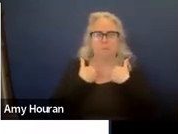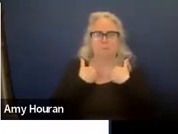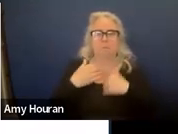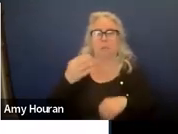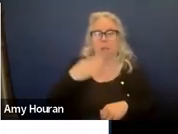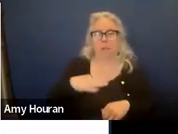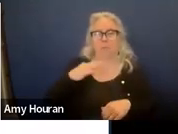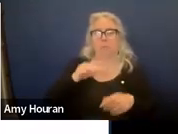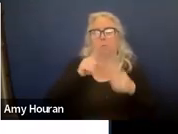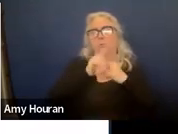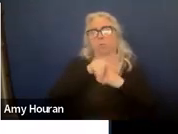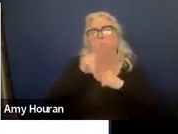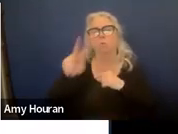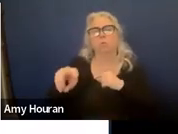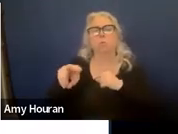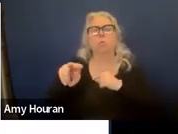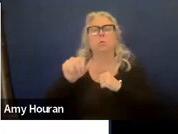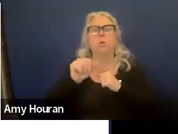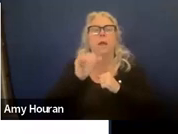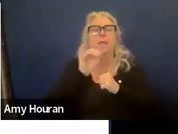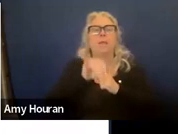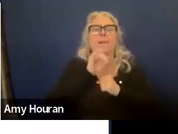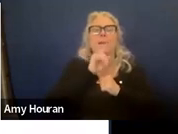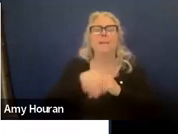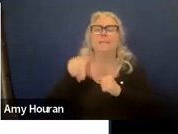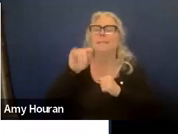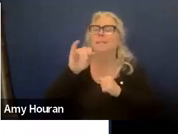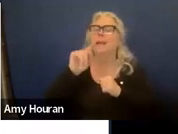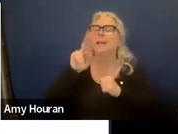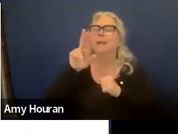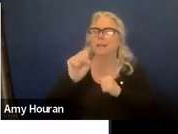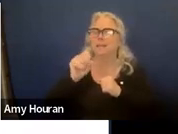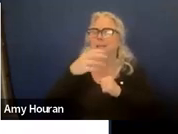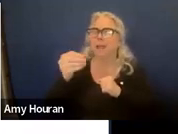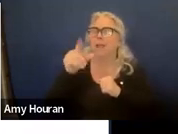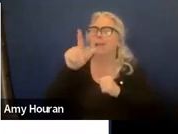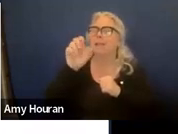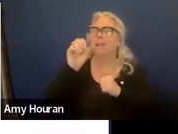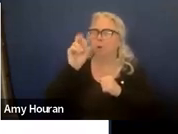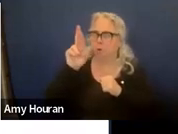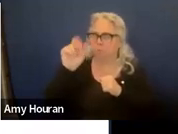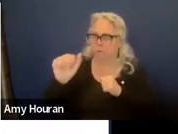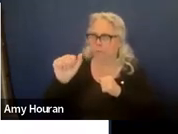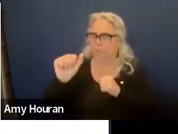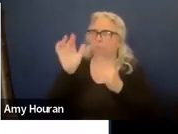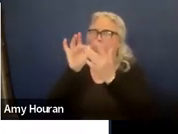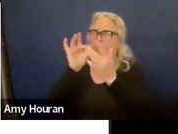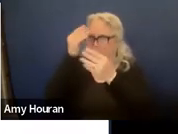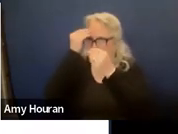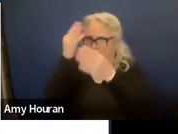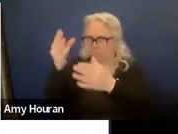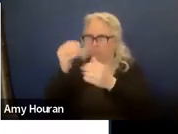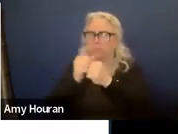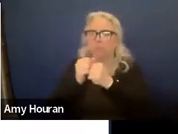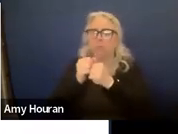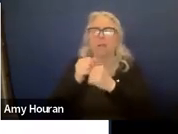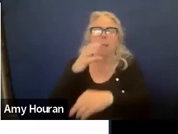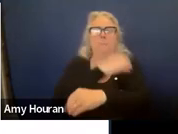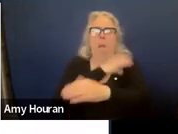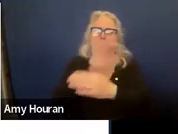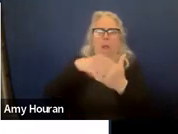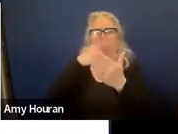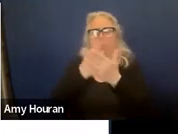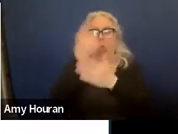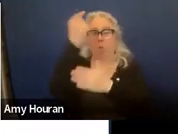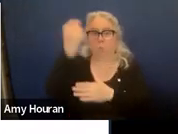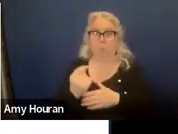Eligibility to 22. This is Titus and Leora's contact information. The Power Hours, they are every Tuesday, I think at